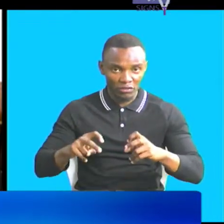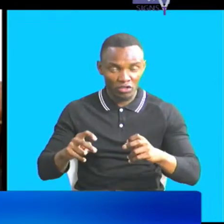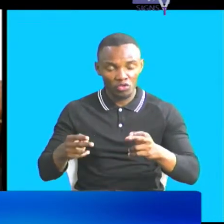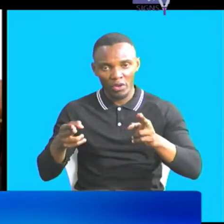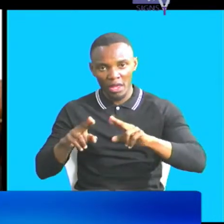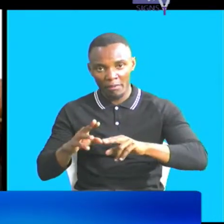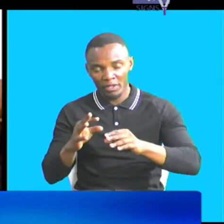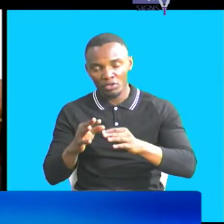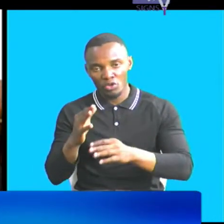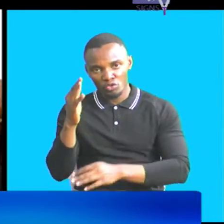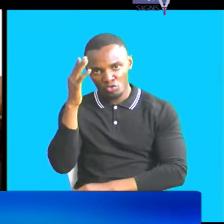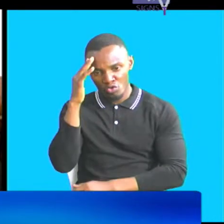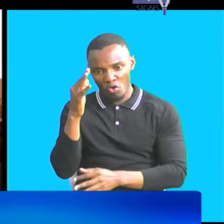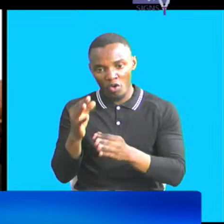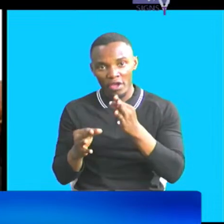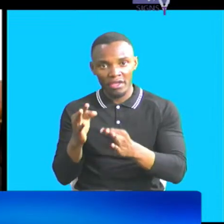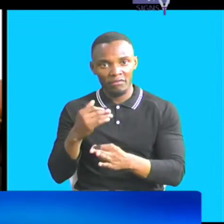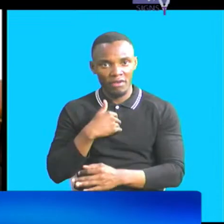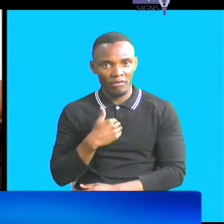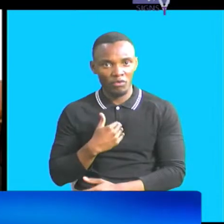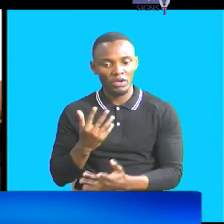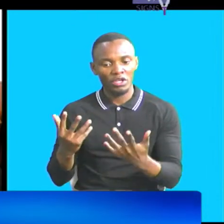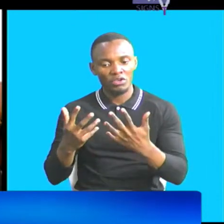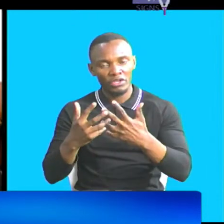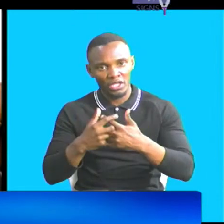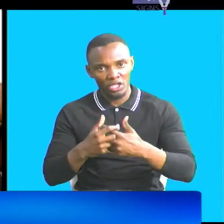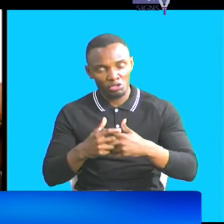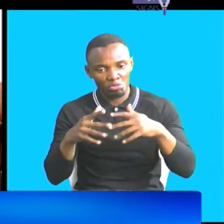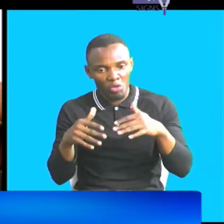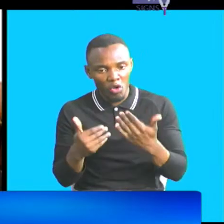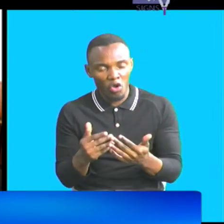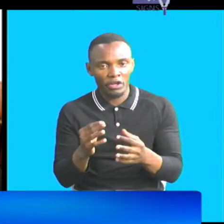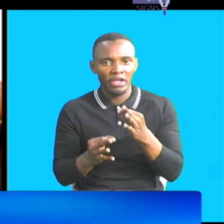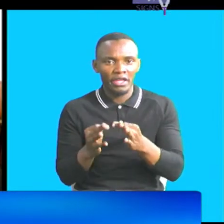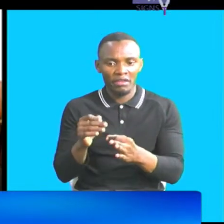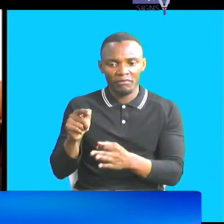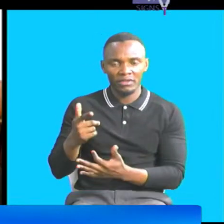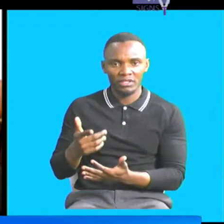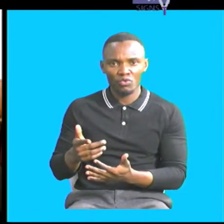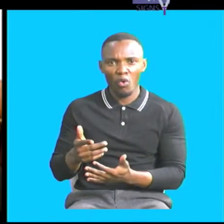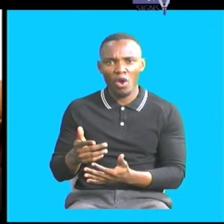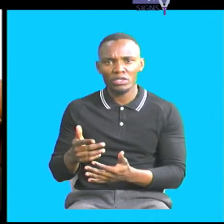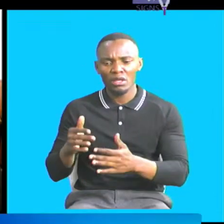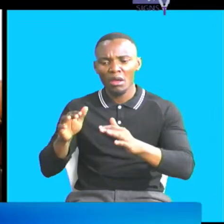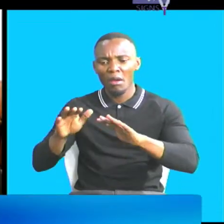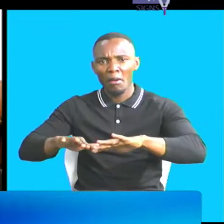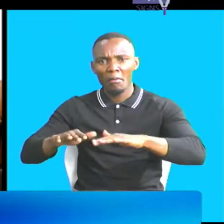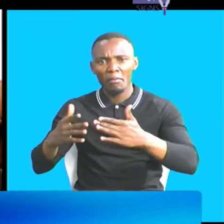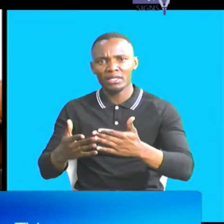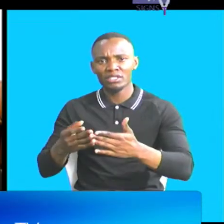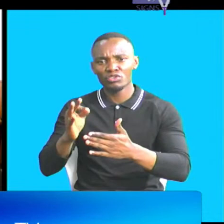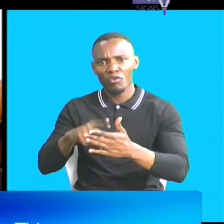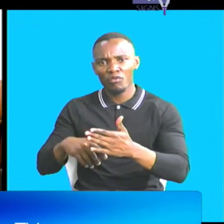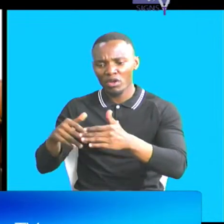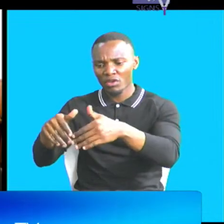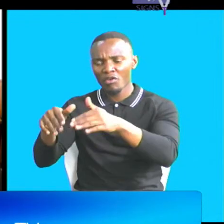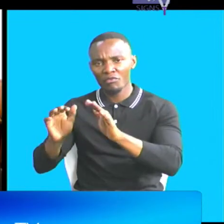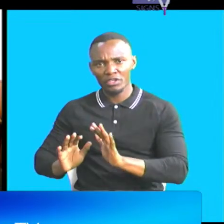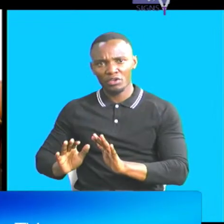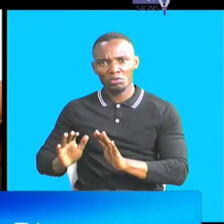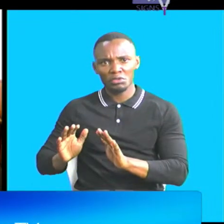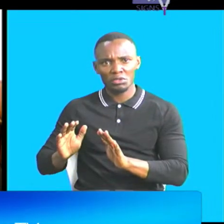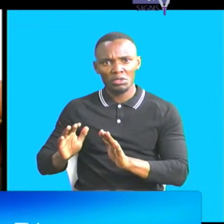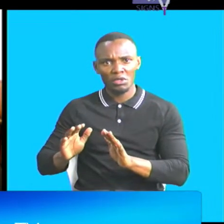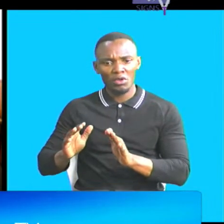correlation and whether Disco Matangas are really contributing to the high cases